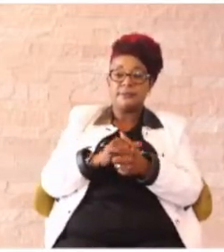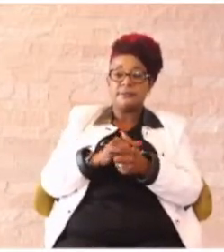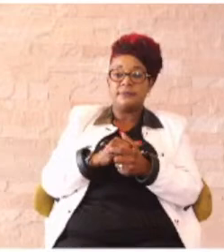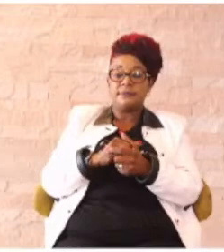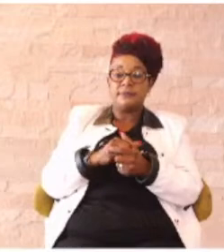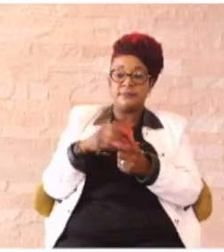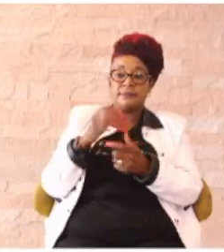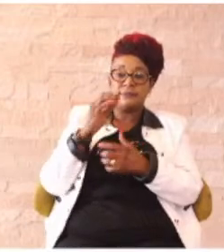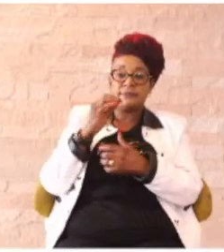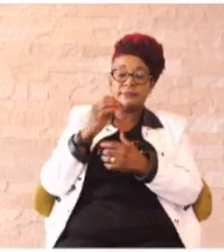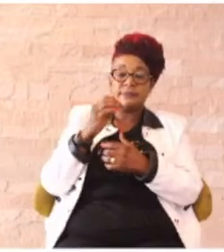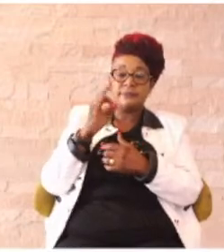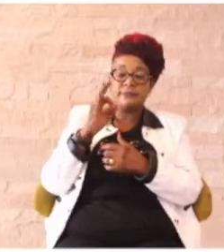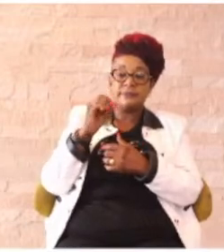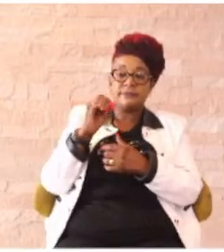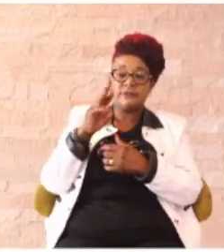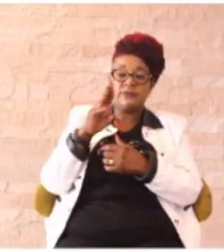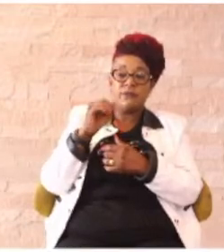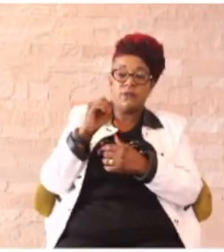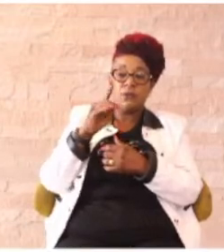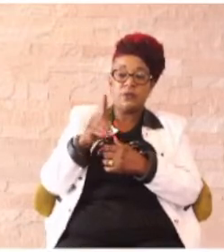FOWODE.